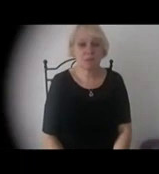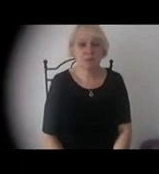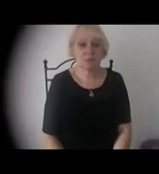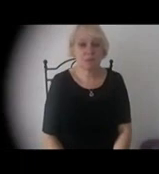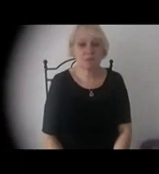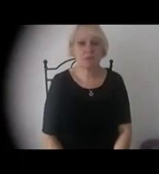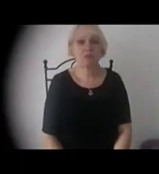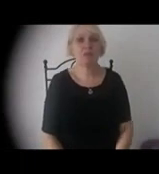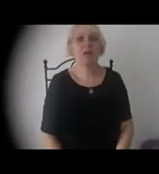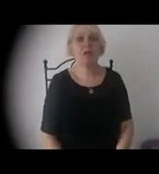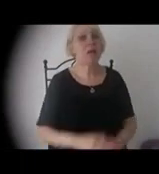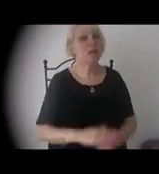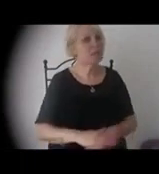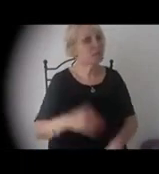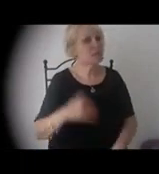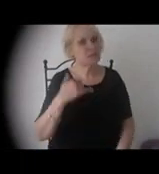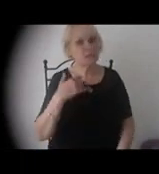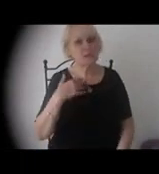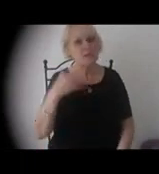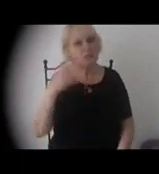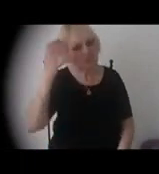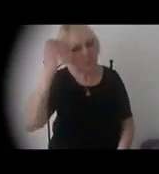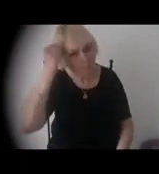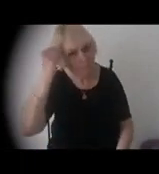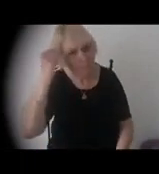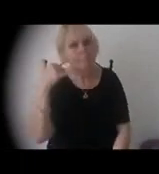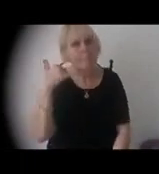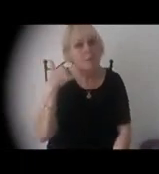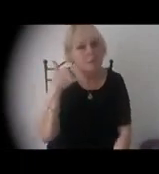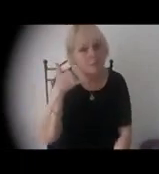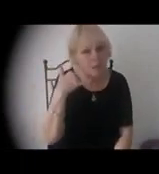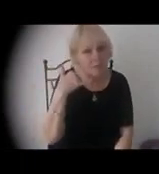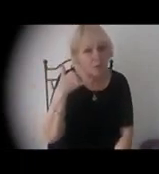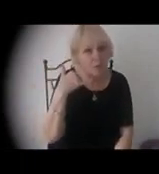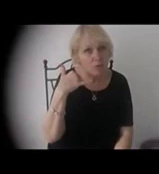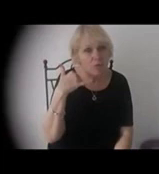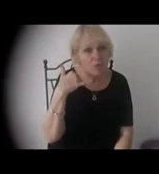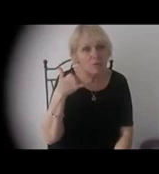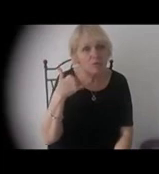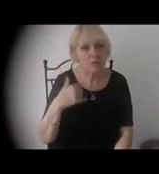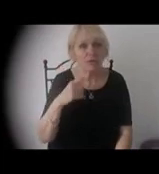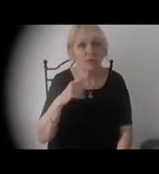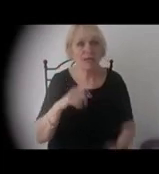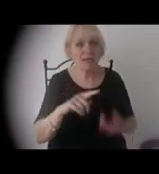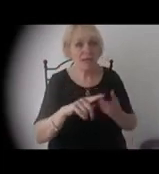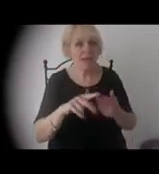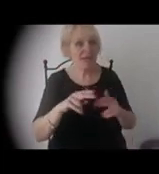old-fashioned telephone. It also helps, particularly if we don't have access to